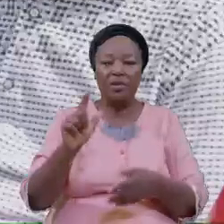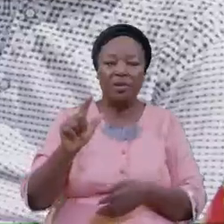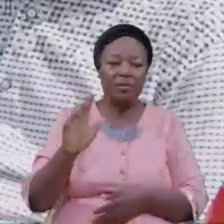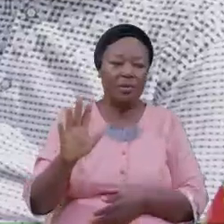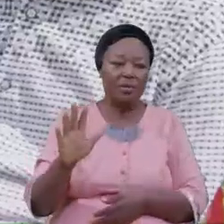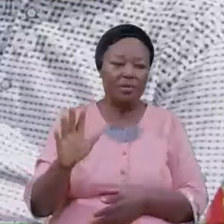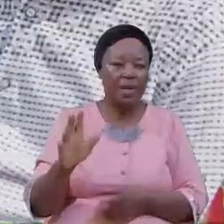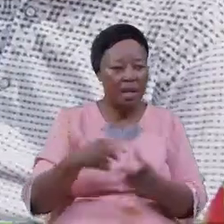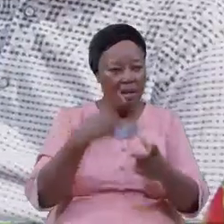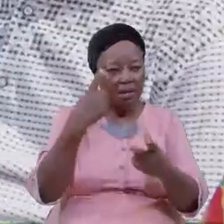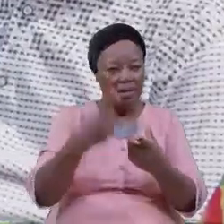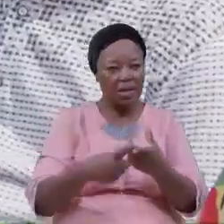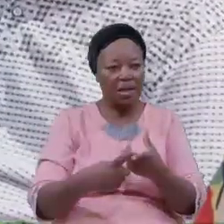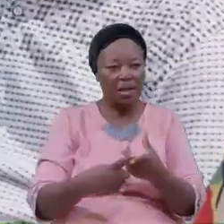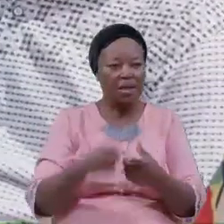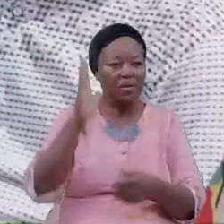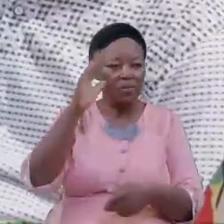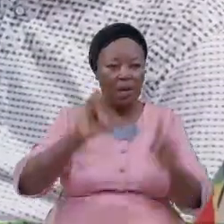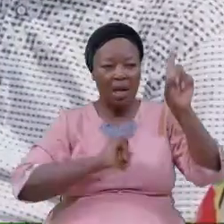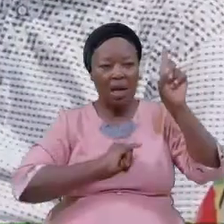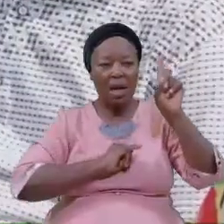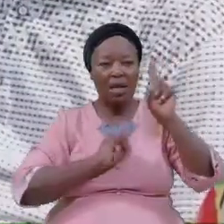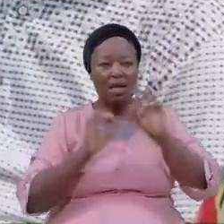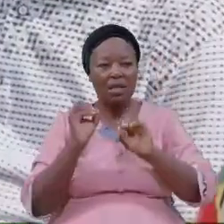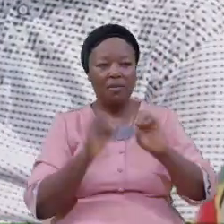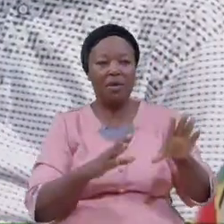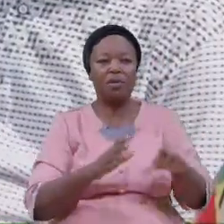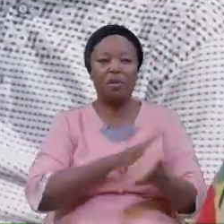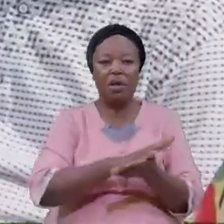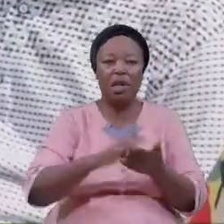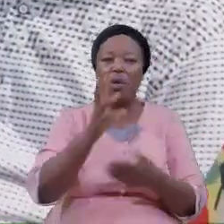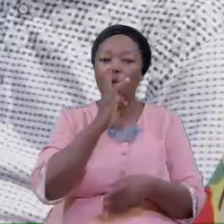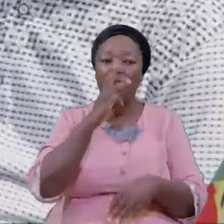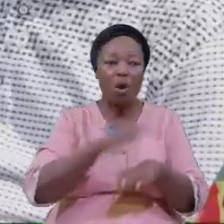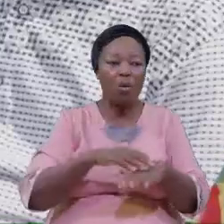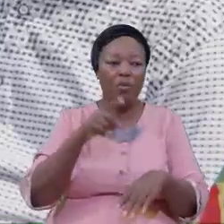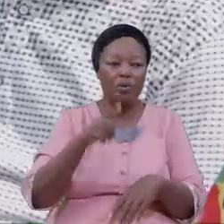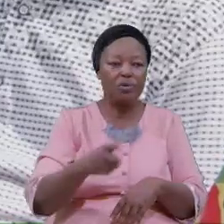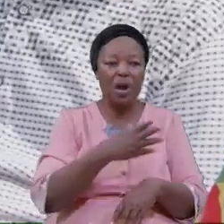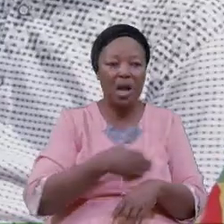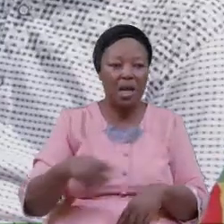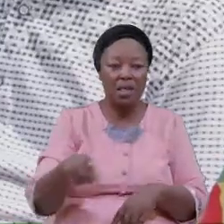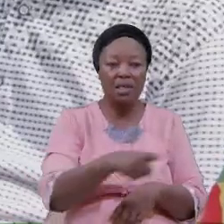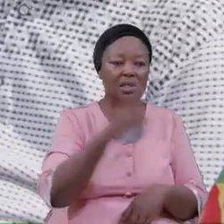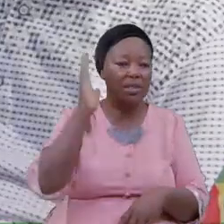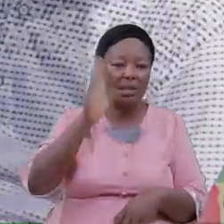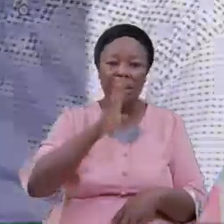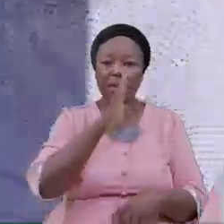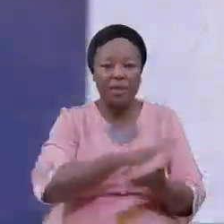Then will I sprinkle clean water upon you, and ye shall be clean